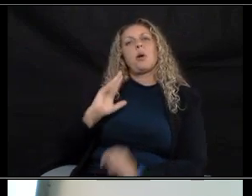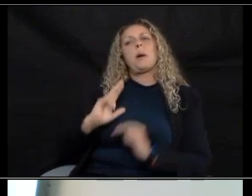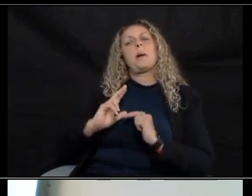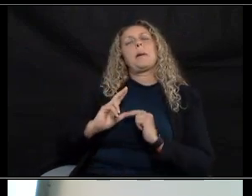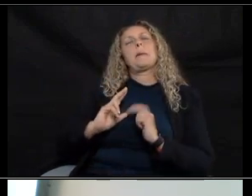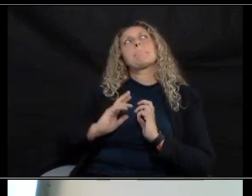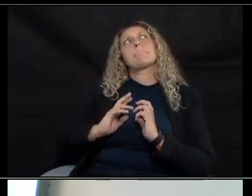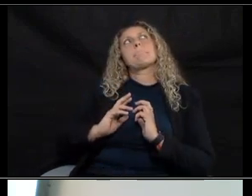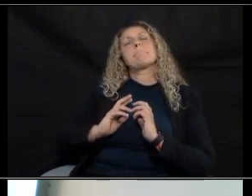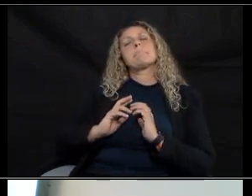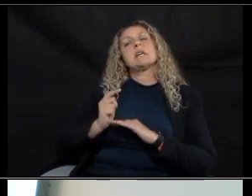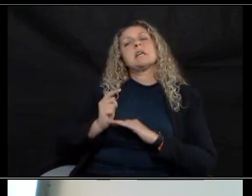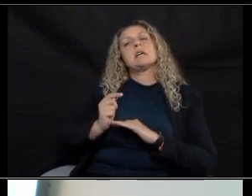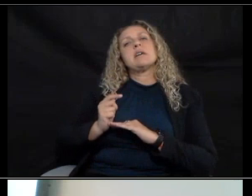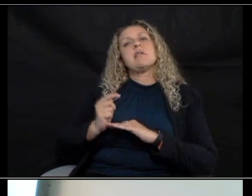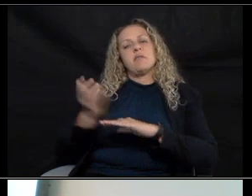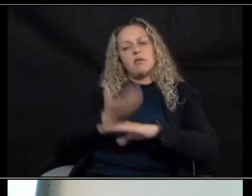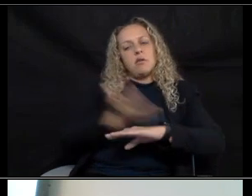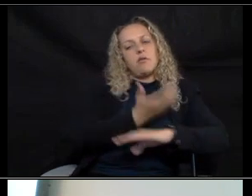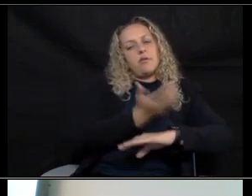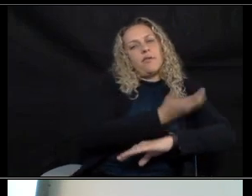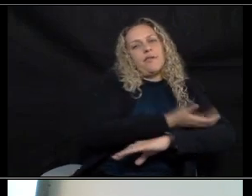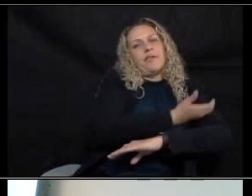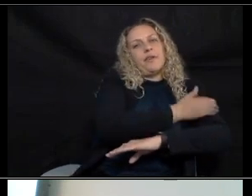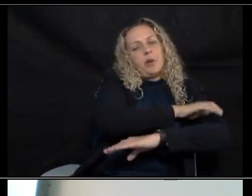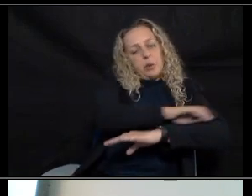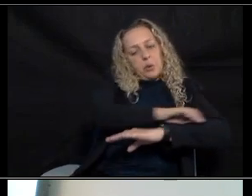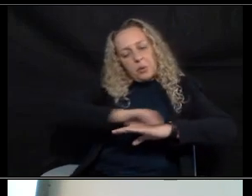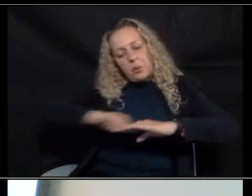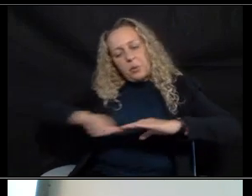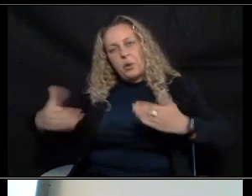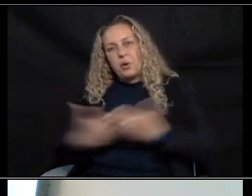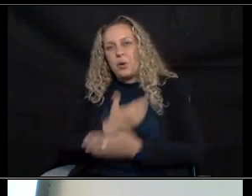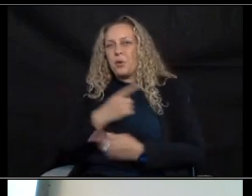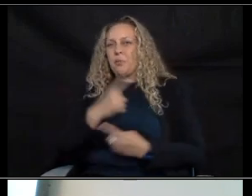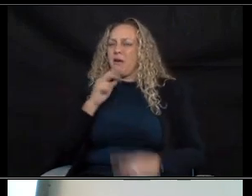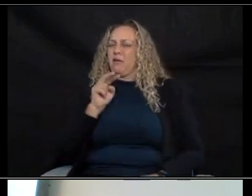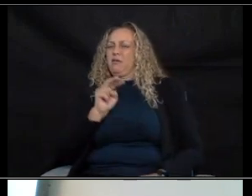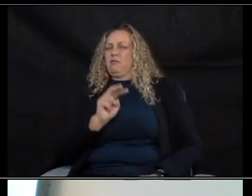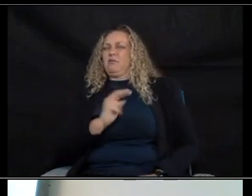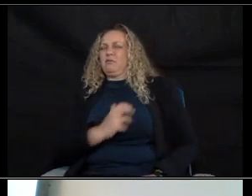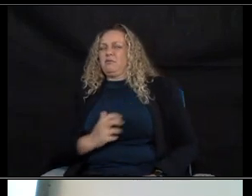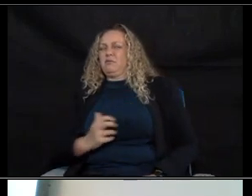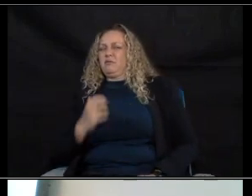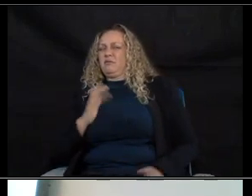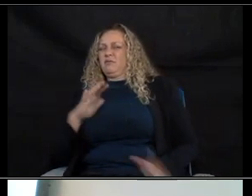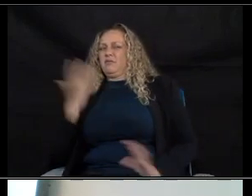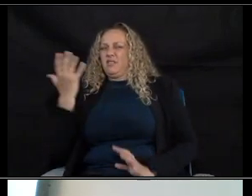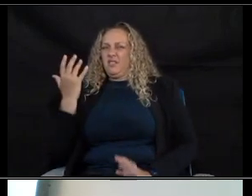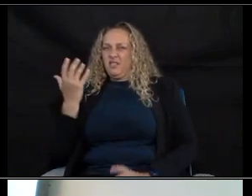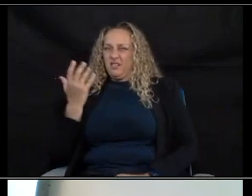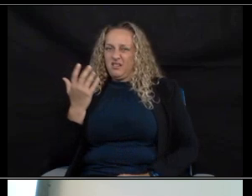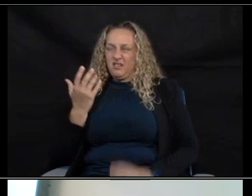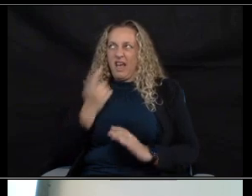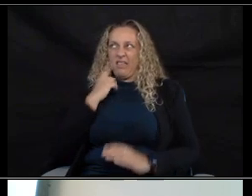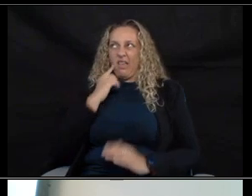taking out the pavement and filling it in, but it was quite disturbing to see probably close to a